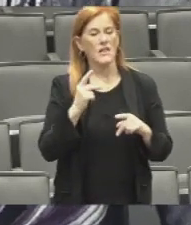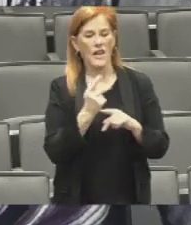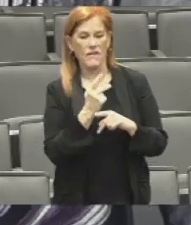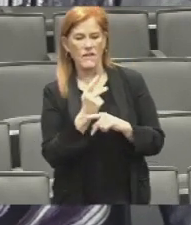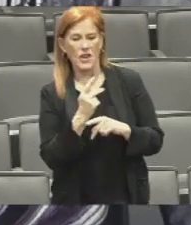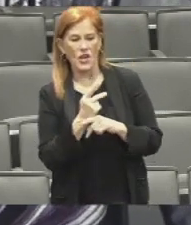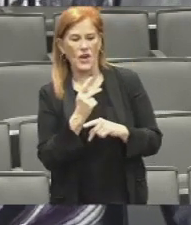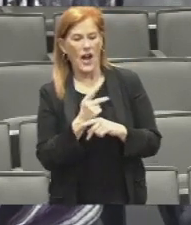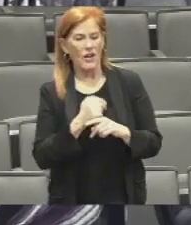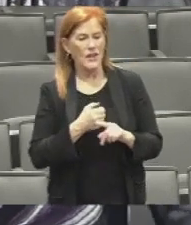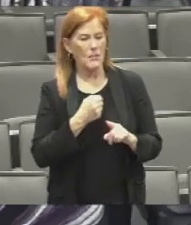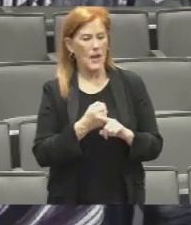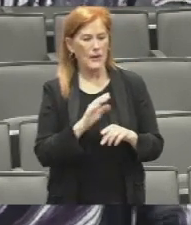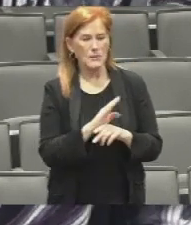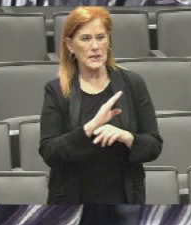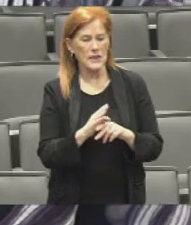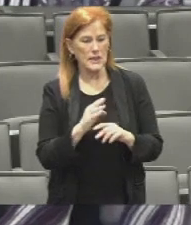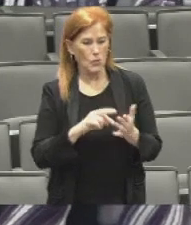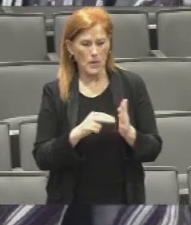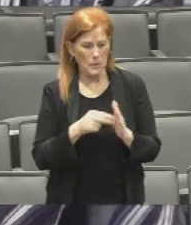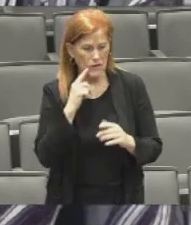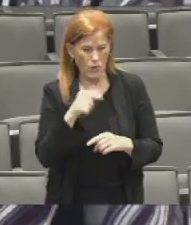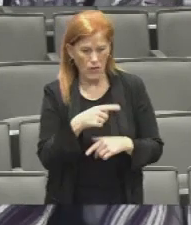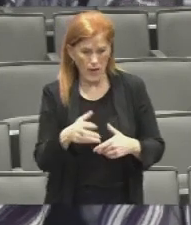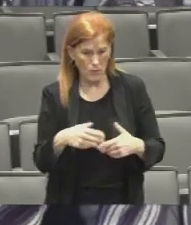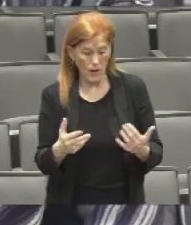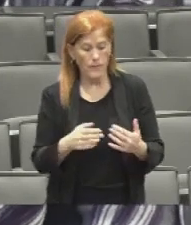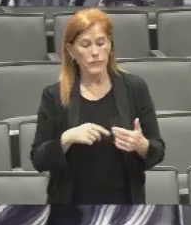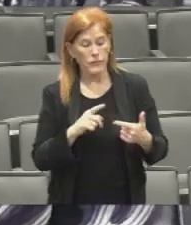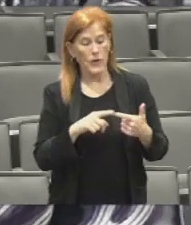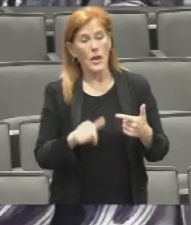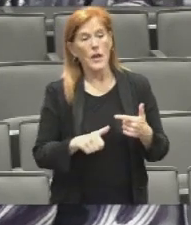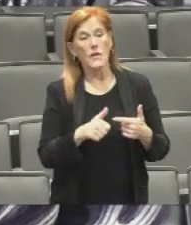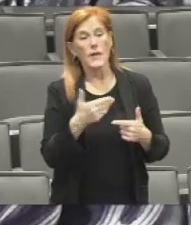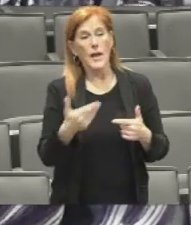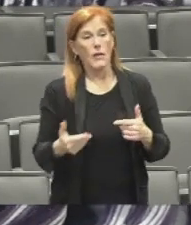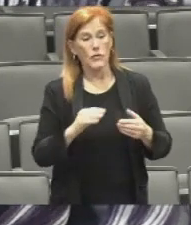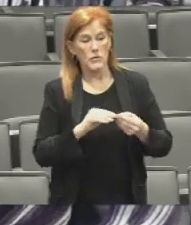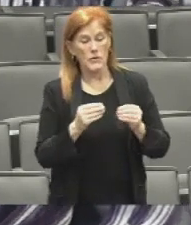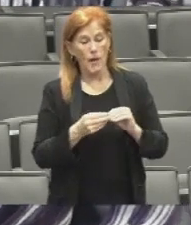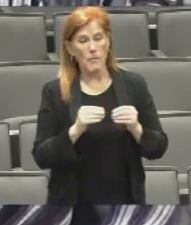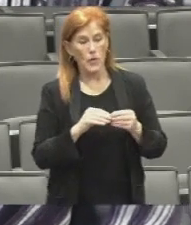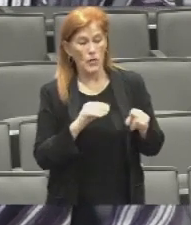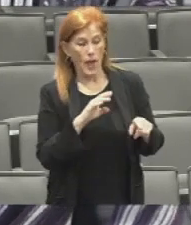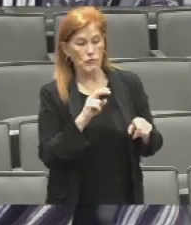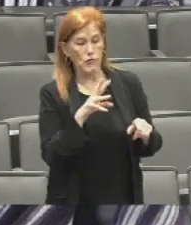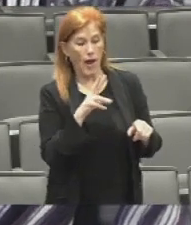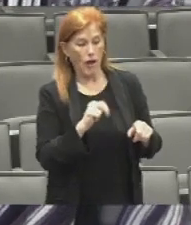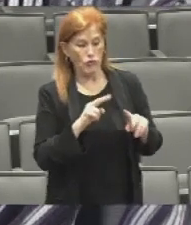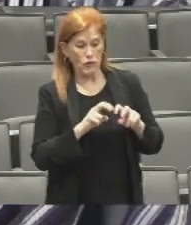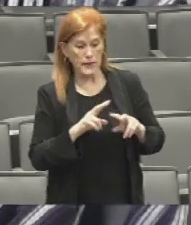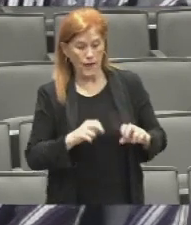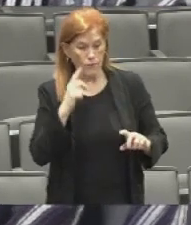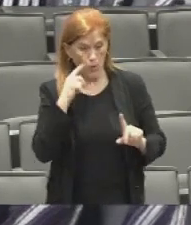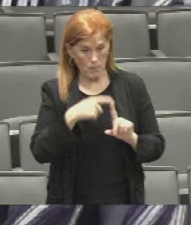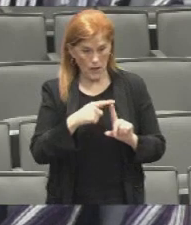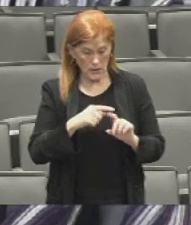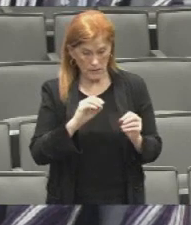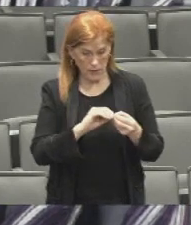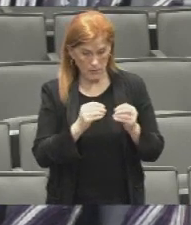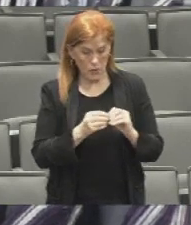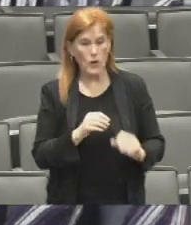to businesses. The other benchmark when they are looking at positivity rate is